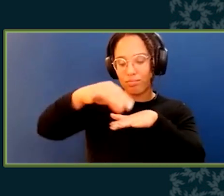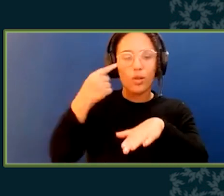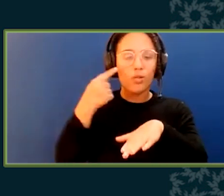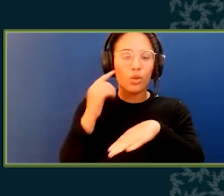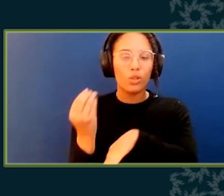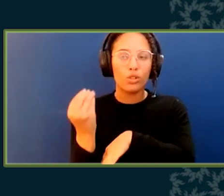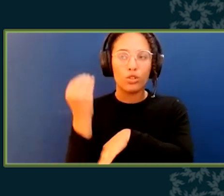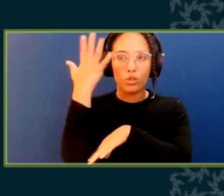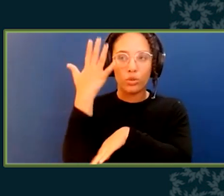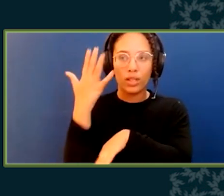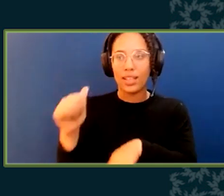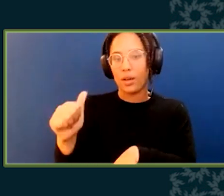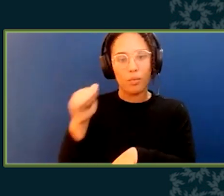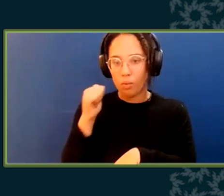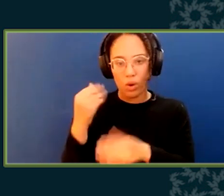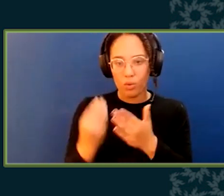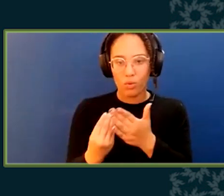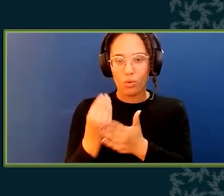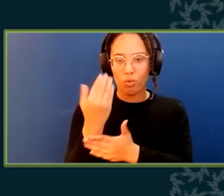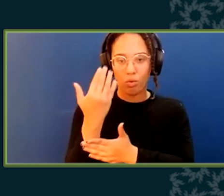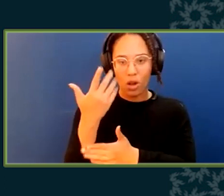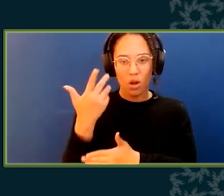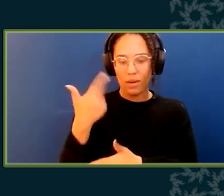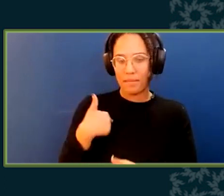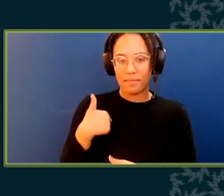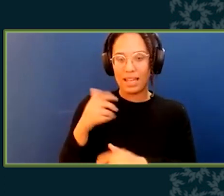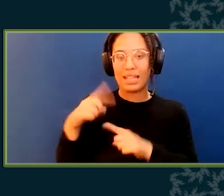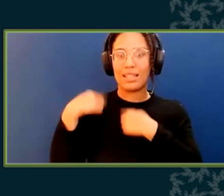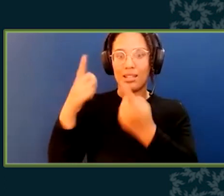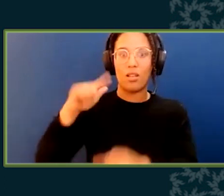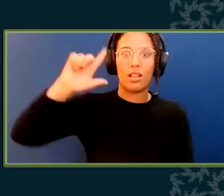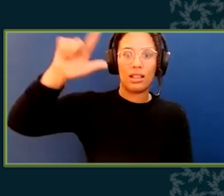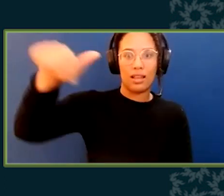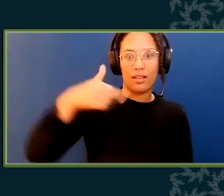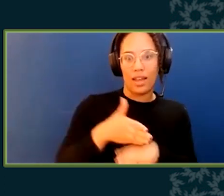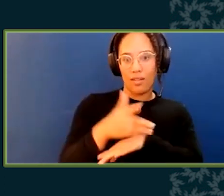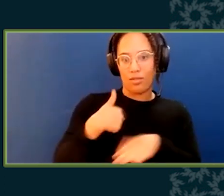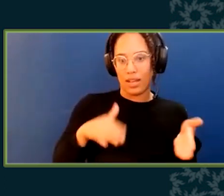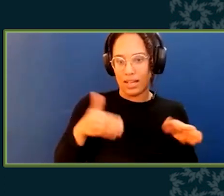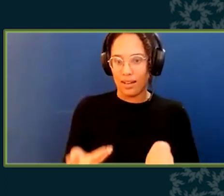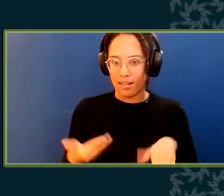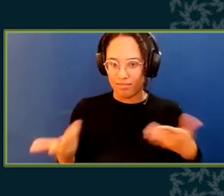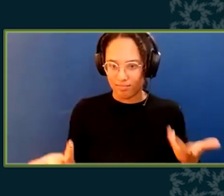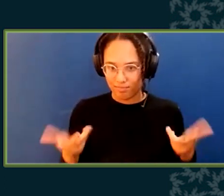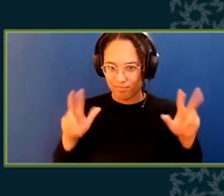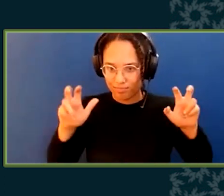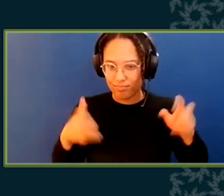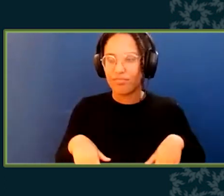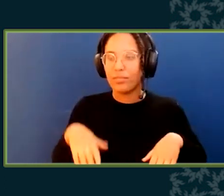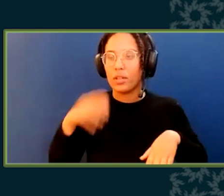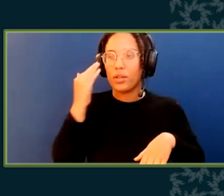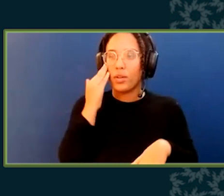Right? That I think is what it means to work from a creative spirit and a sense of humility of